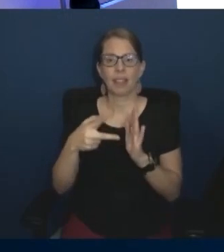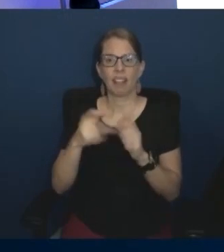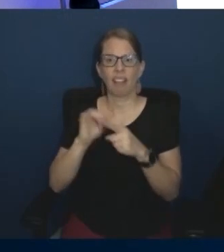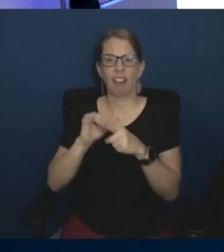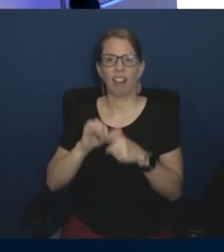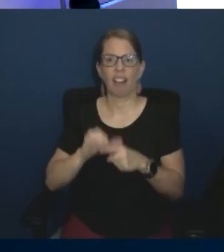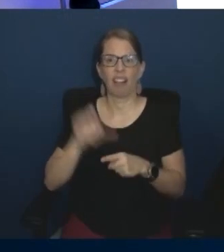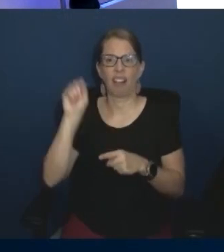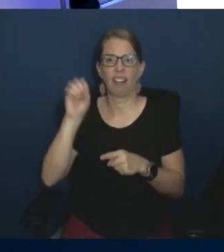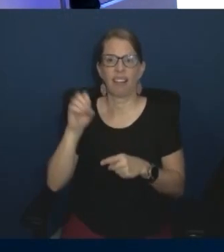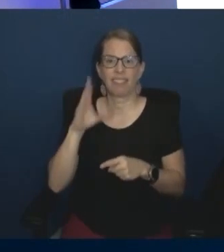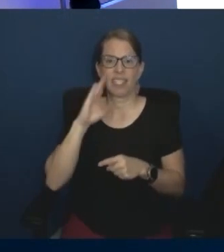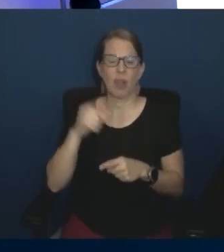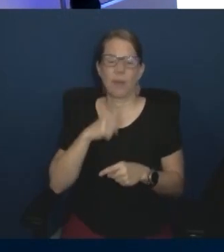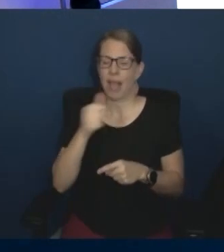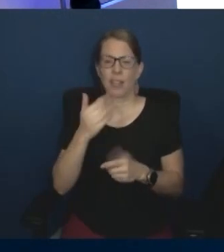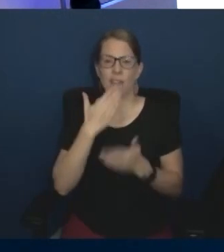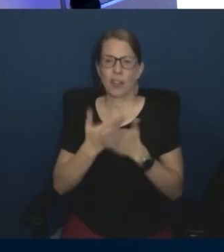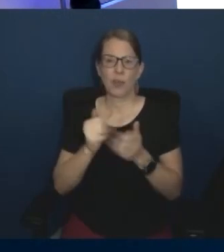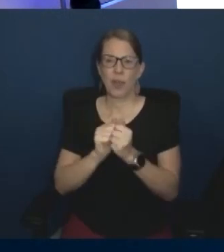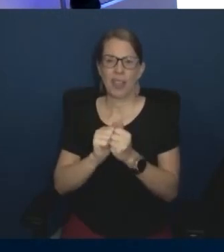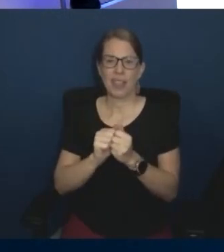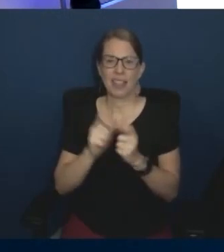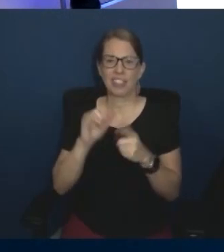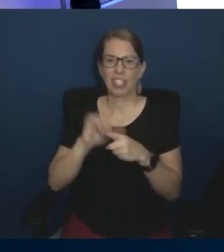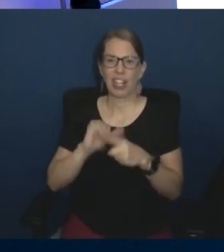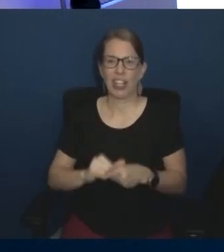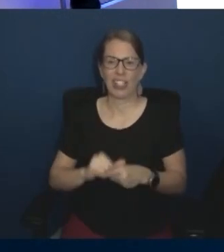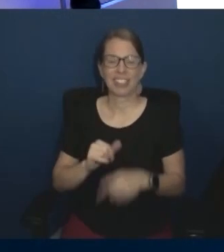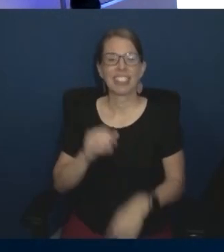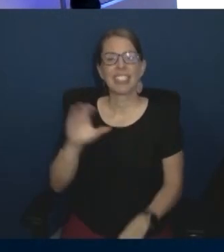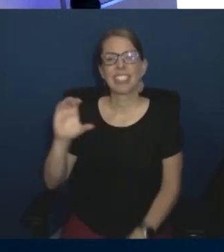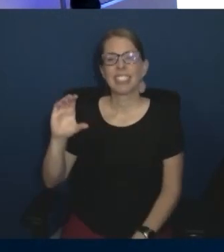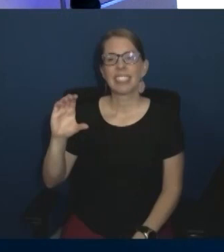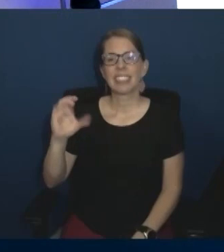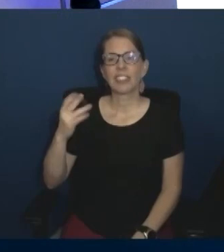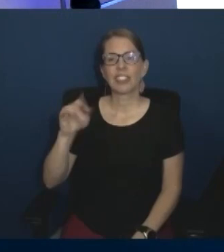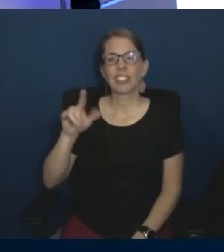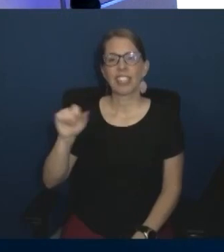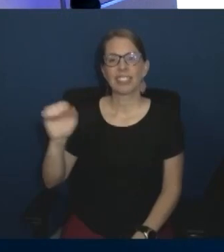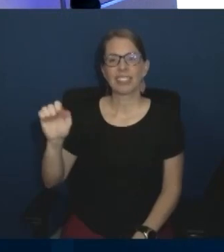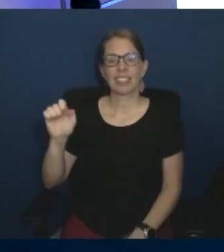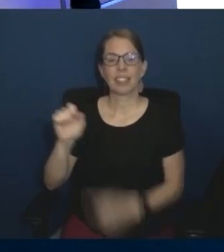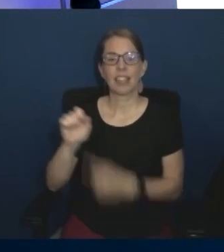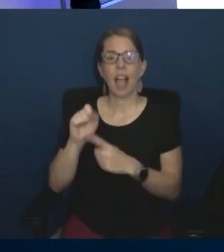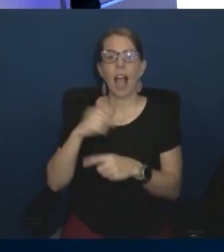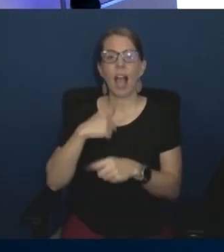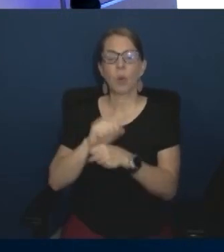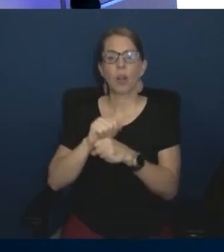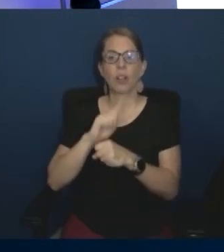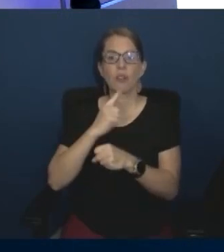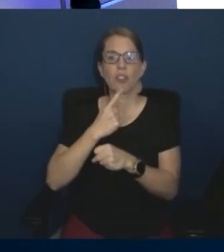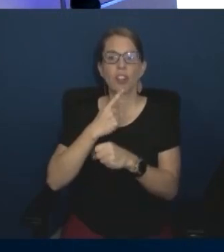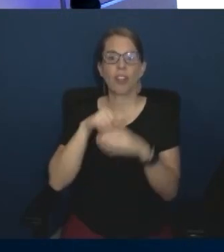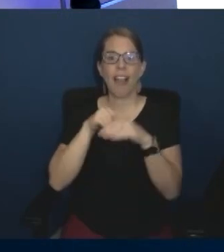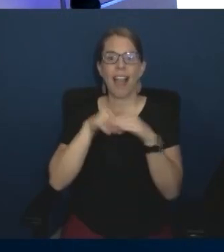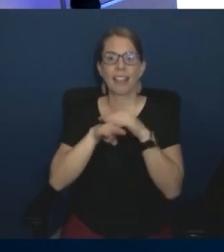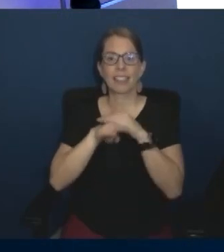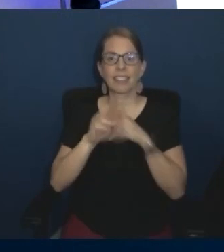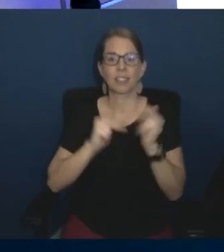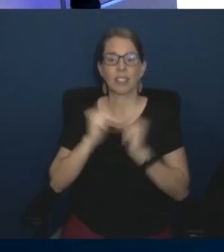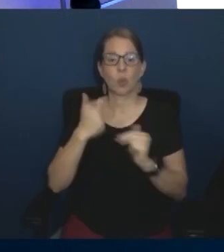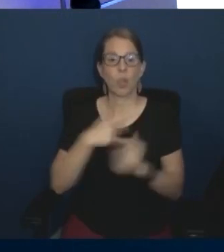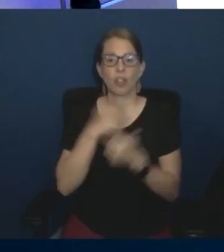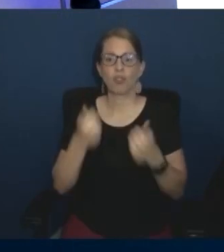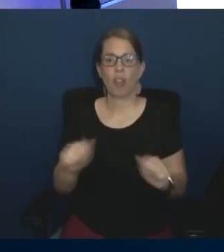I'm not good with the big words. Okay, so Chelsea says, this is for. She says she works at a critical access facility, and we are trying every form